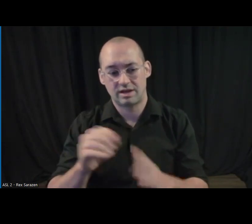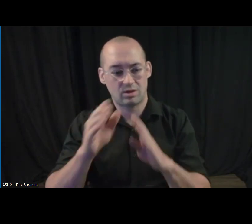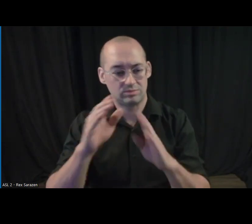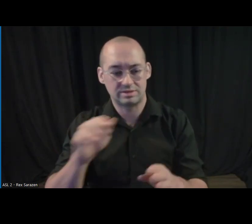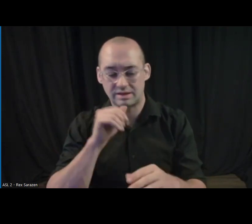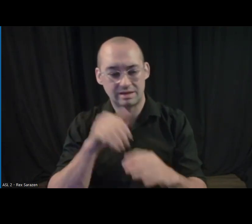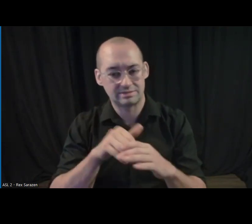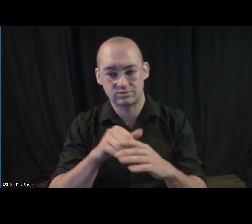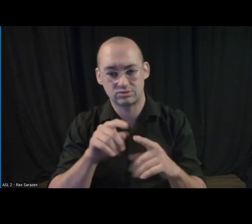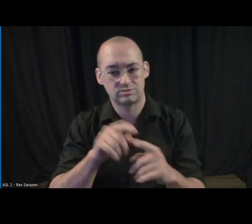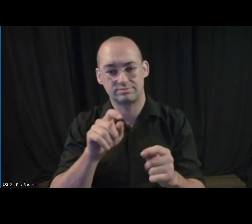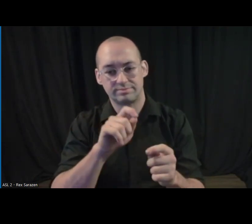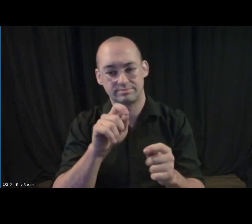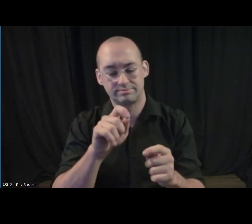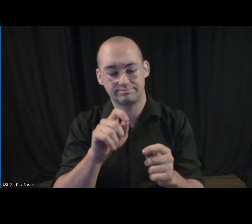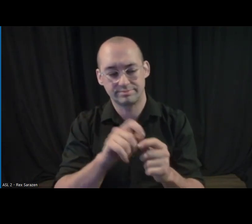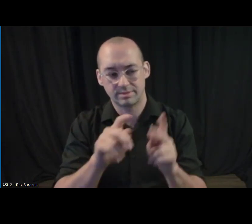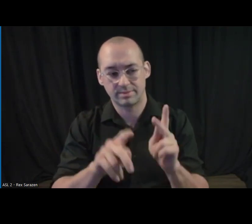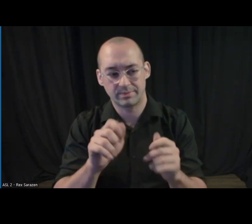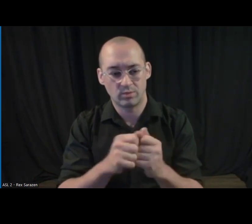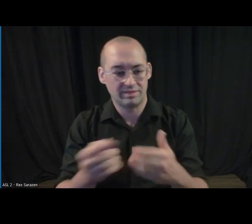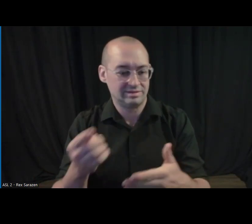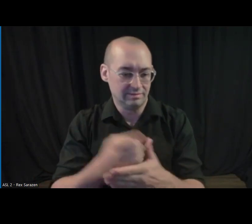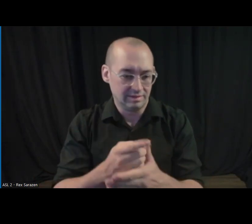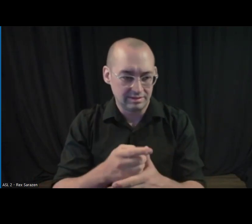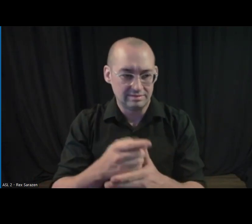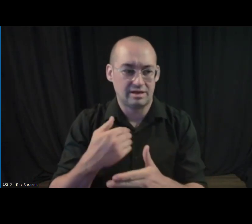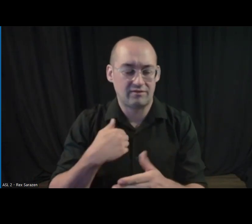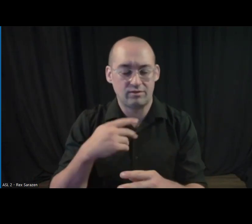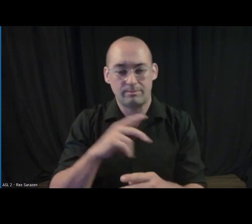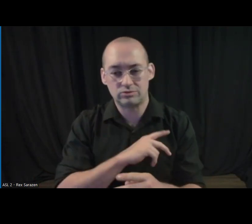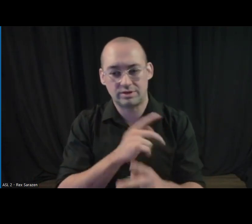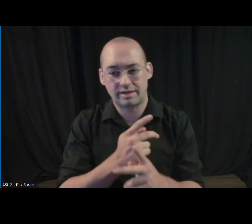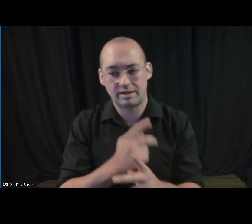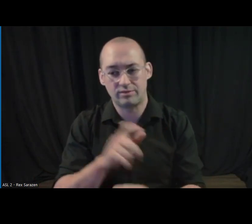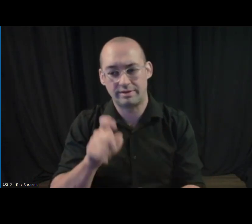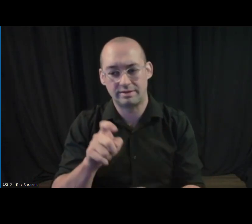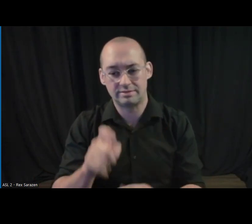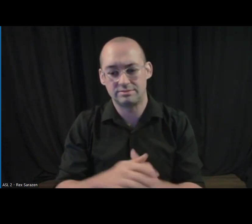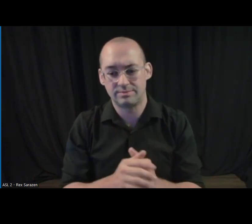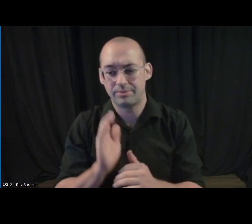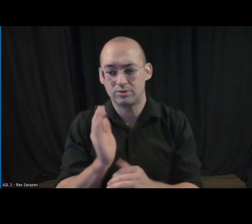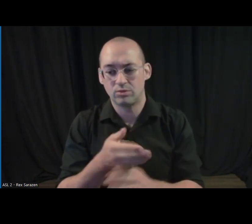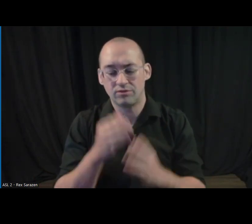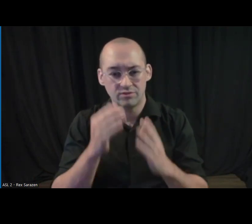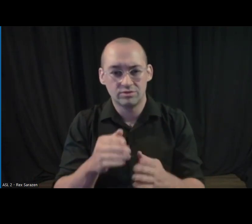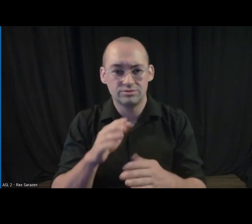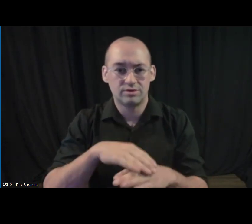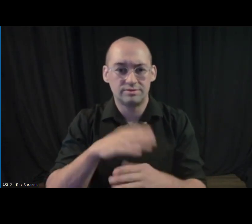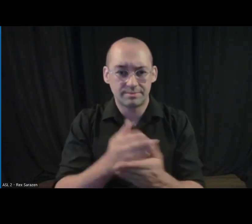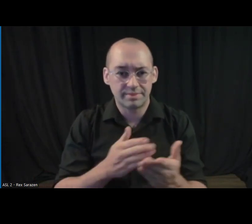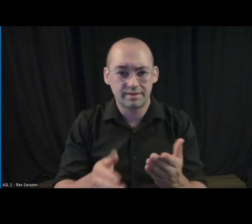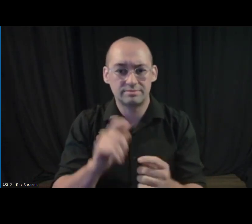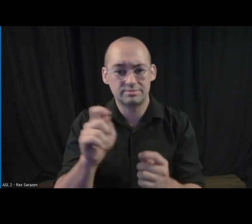people with disabilities or who have personal care needs. So the report was really focused on shelters not being equipped to support